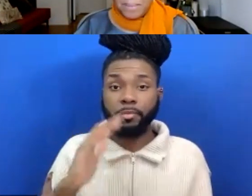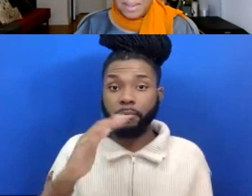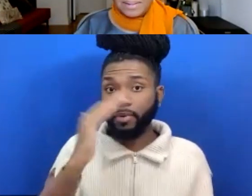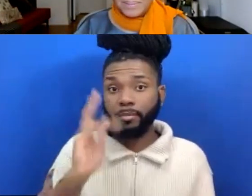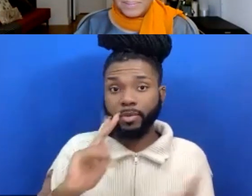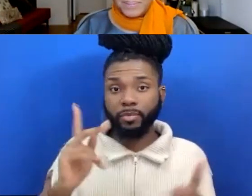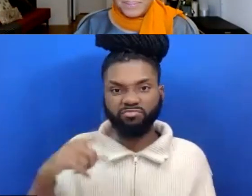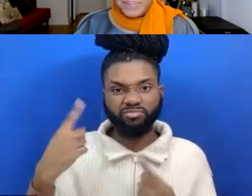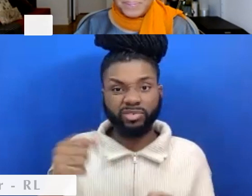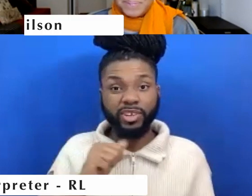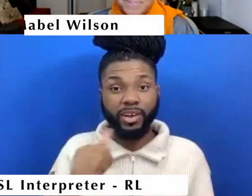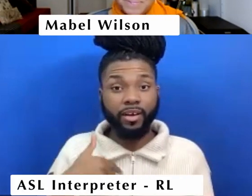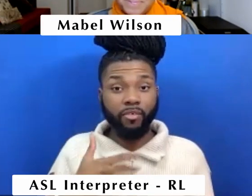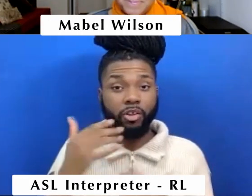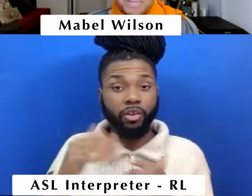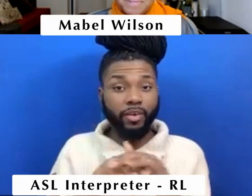to.